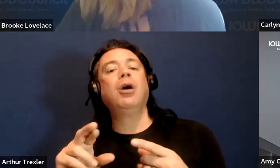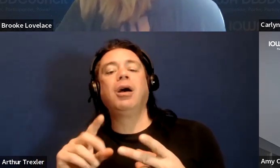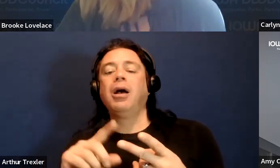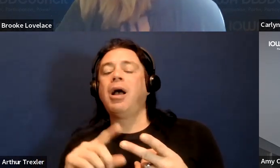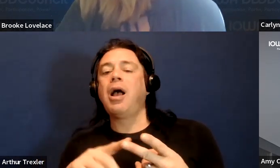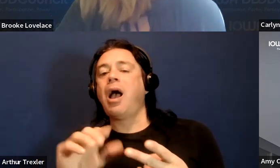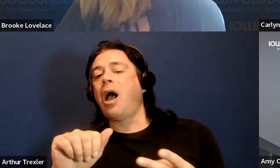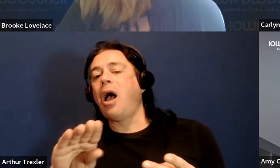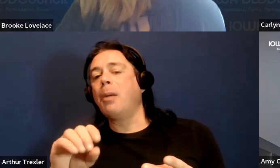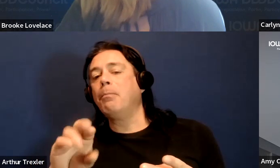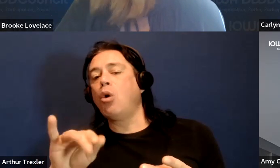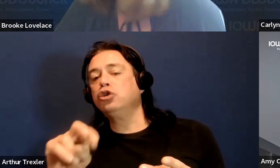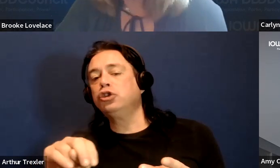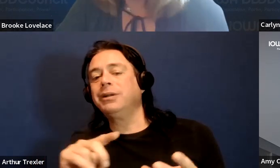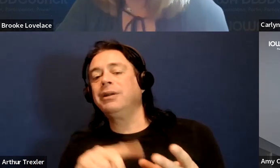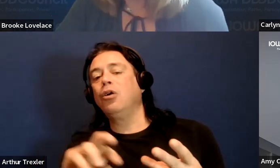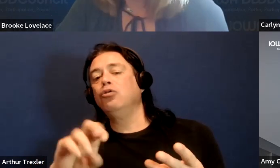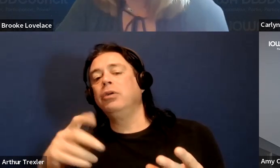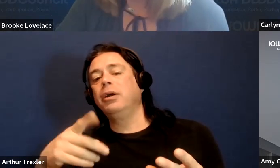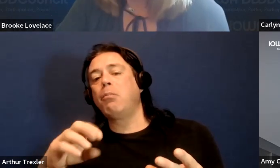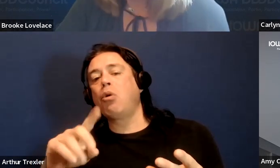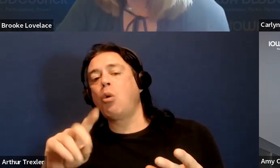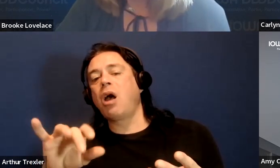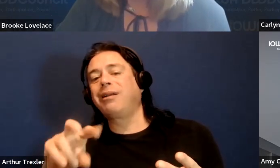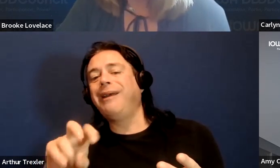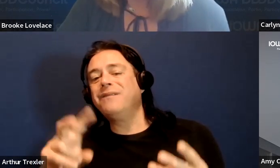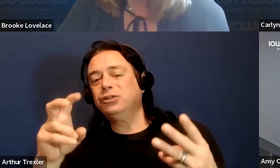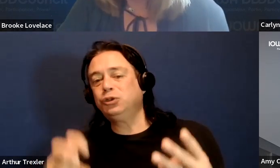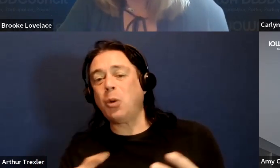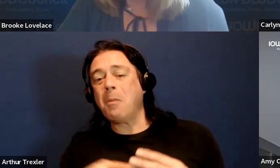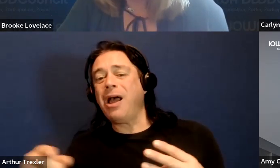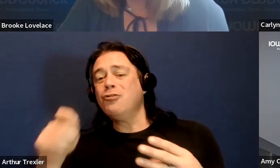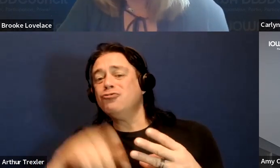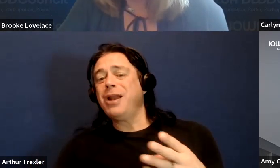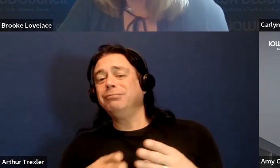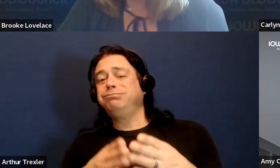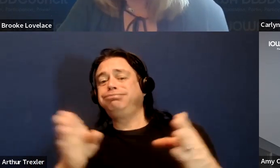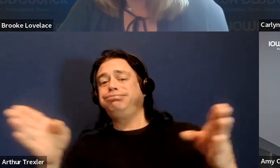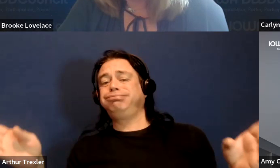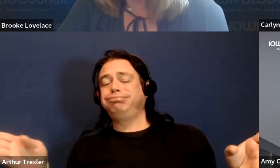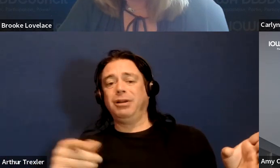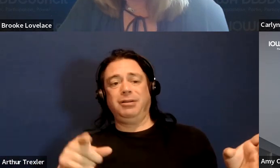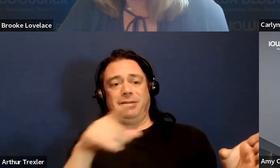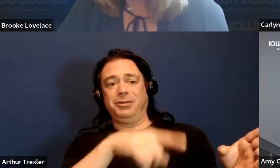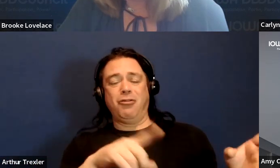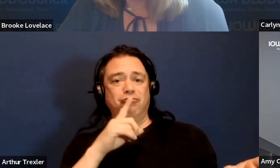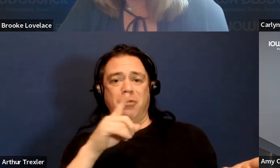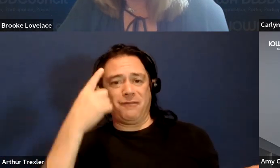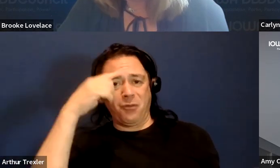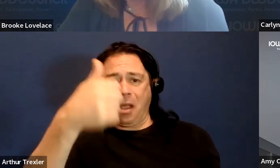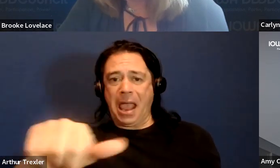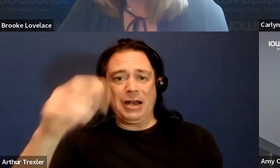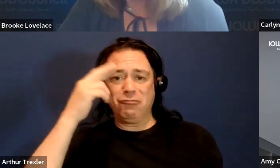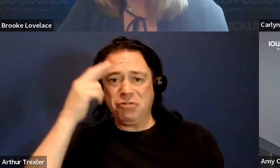abortion reproductive issues, but it was written very broadly that it could really be for any reason somebody